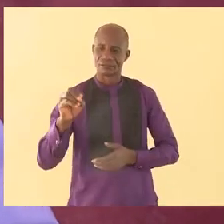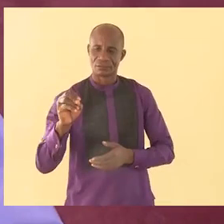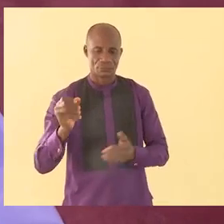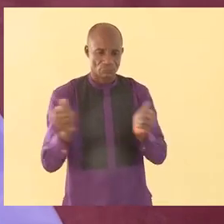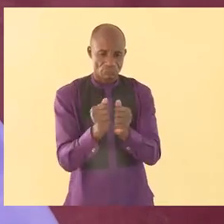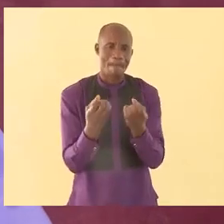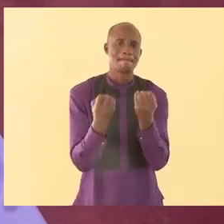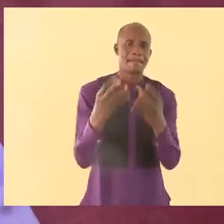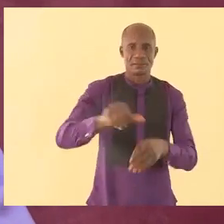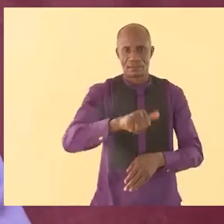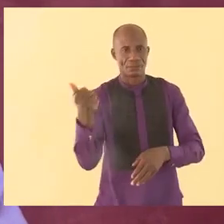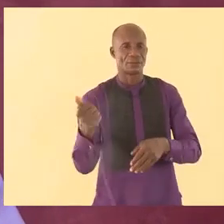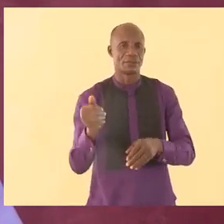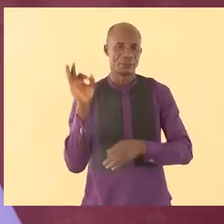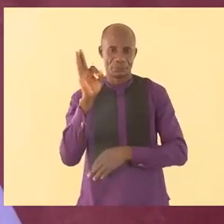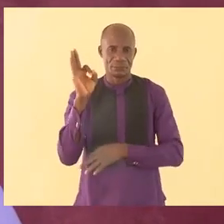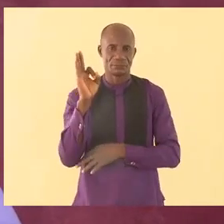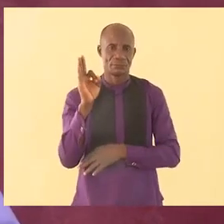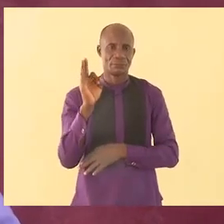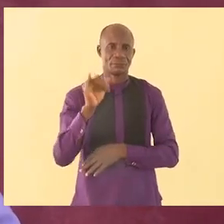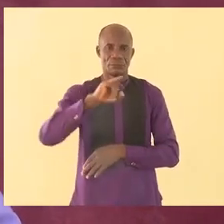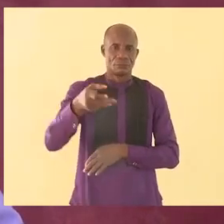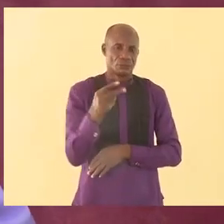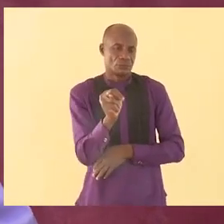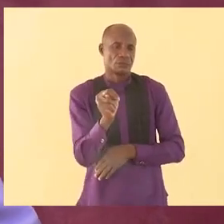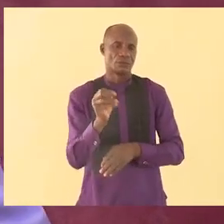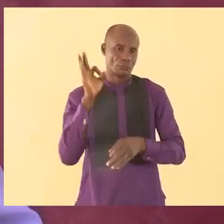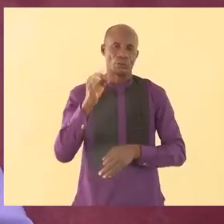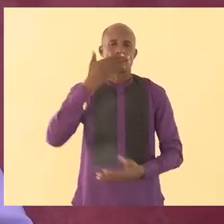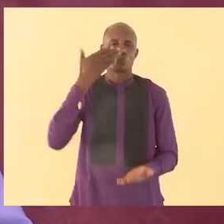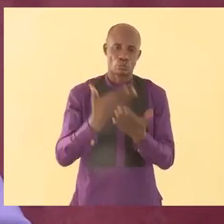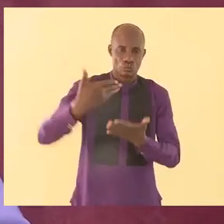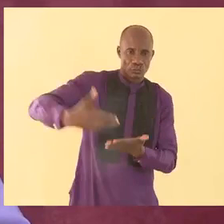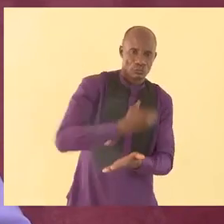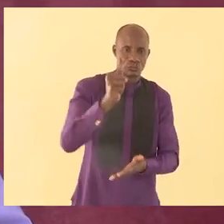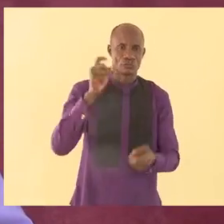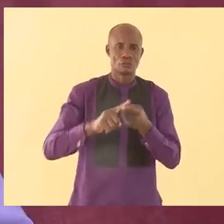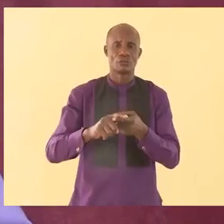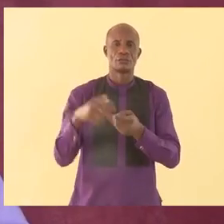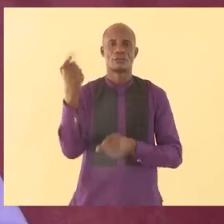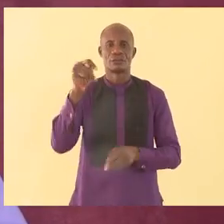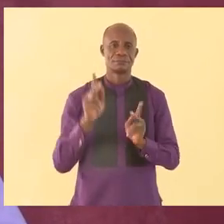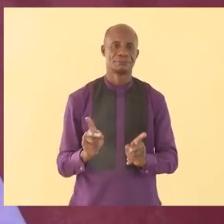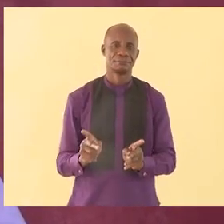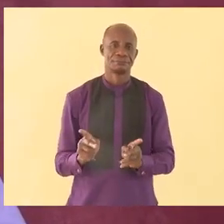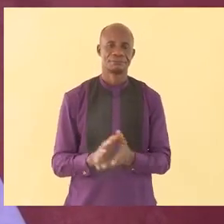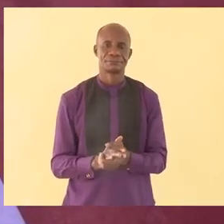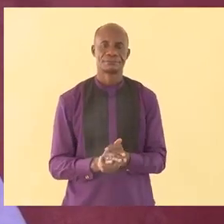with many other exhortations, John preached the good news to the people.